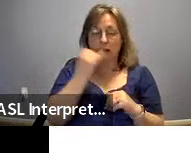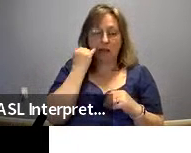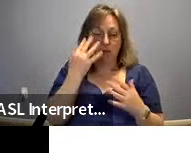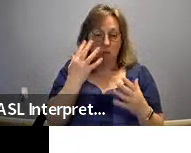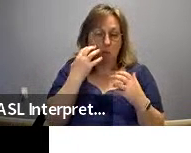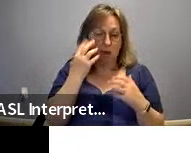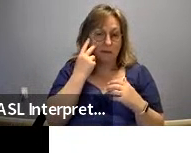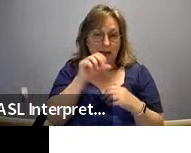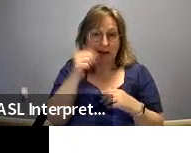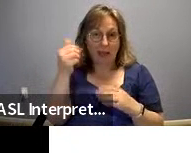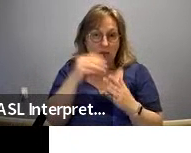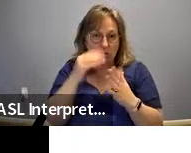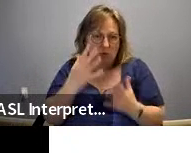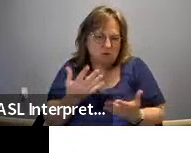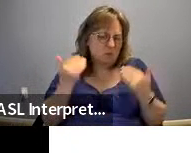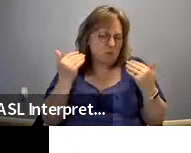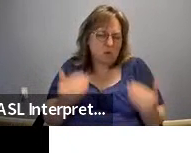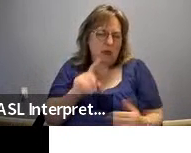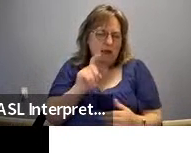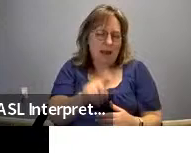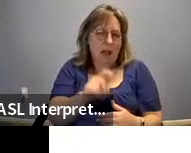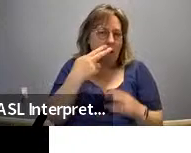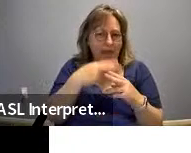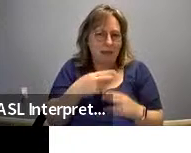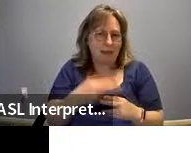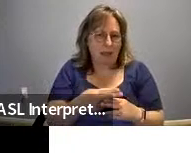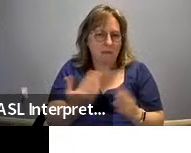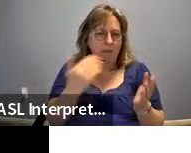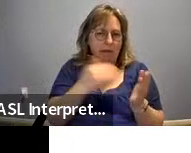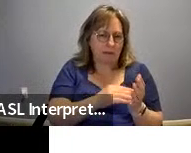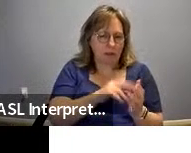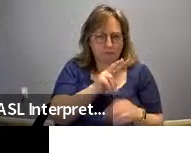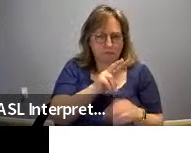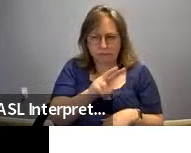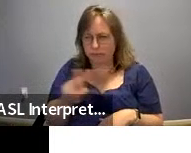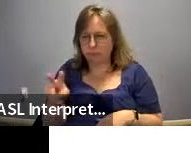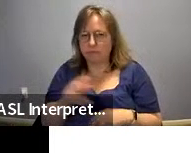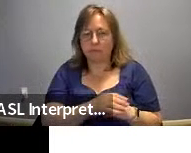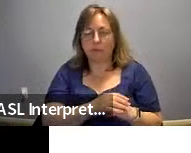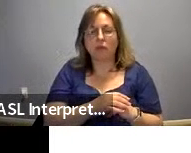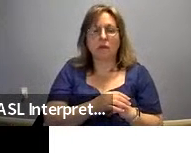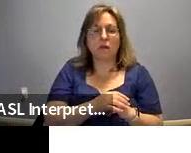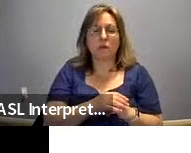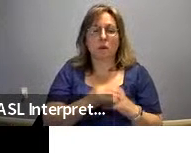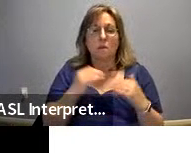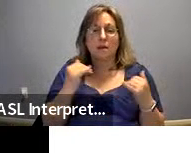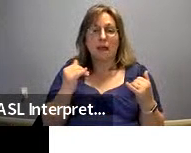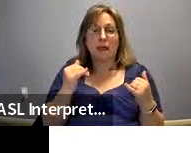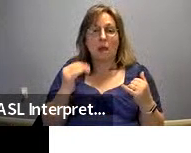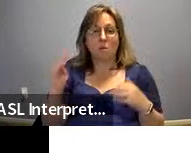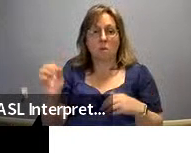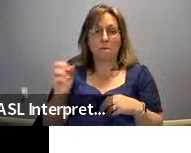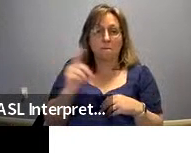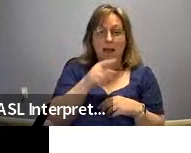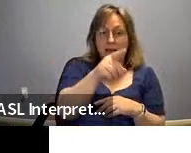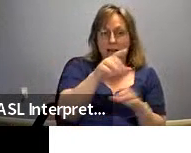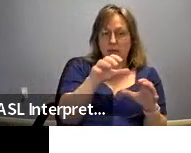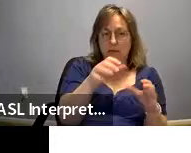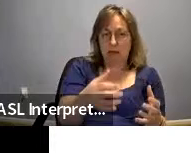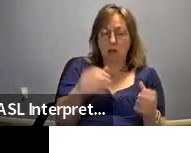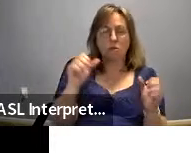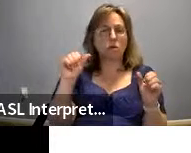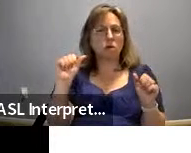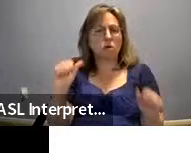that student's name, and you'll see that work there too. Going back into this class, we're also able